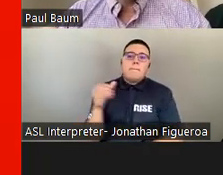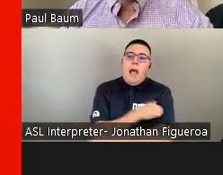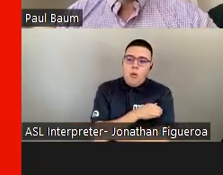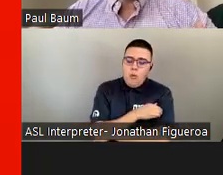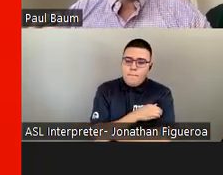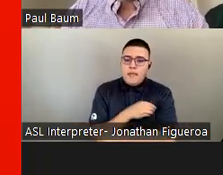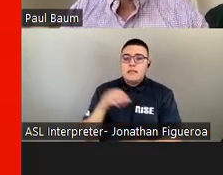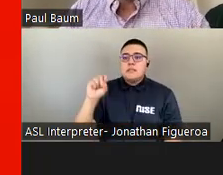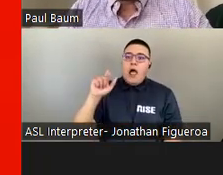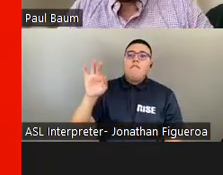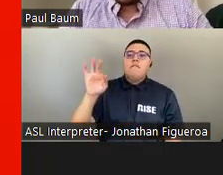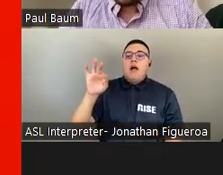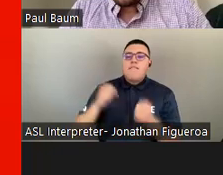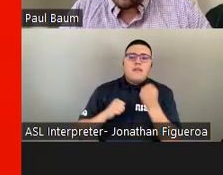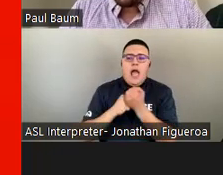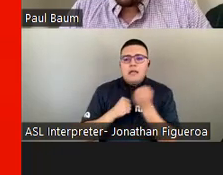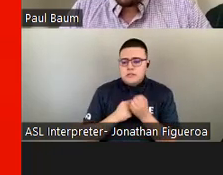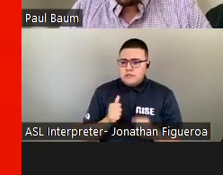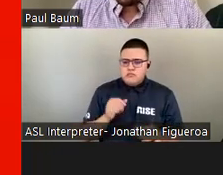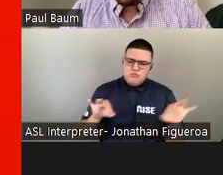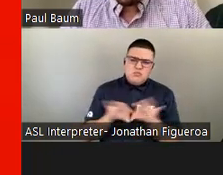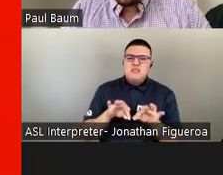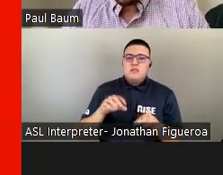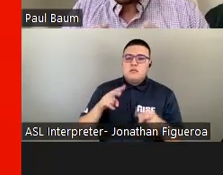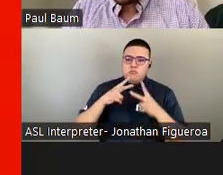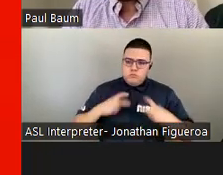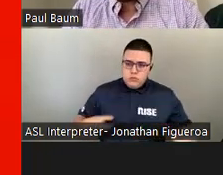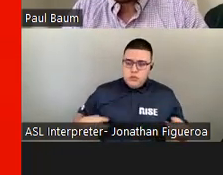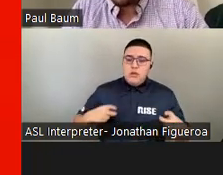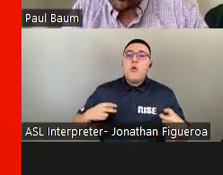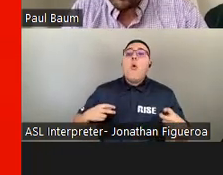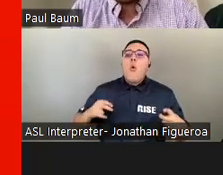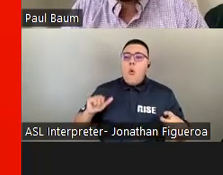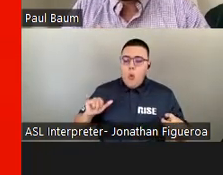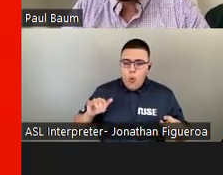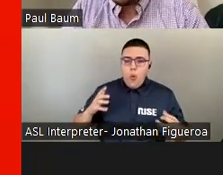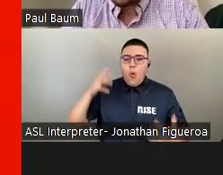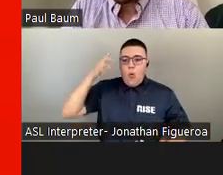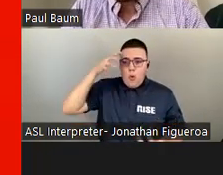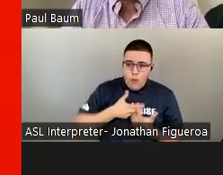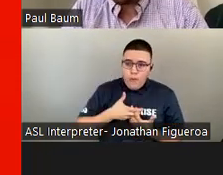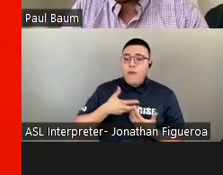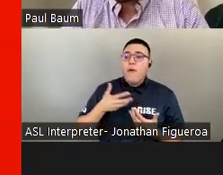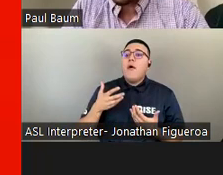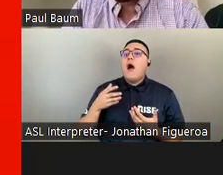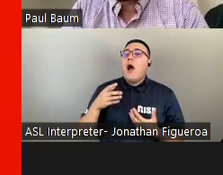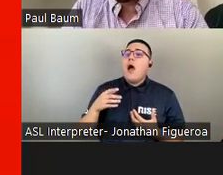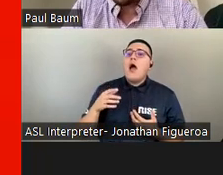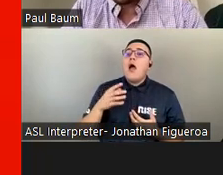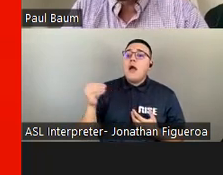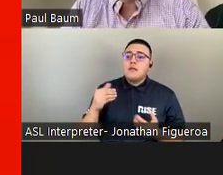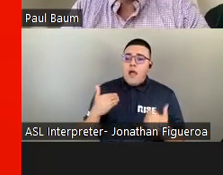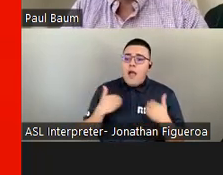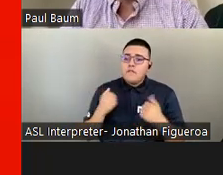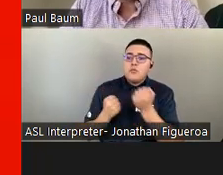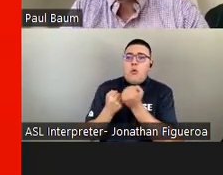and really identifying self and getting that support from at least one healthy